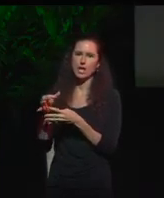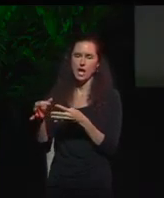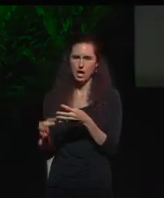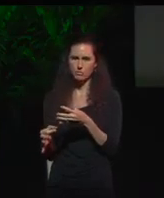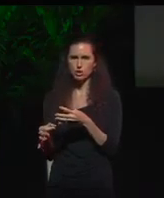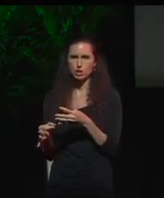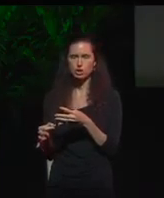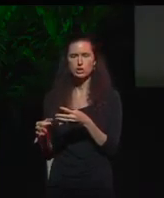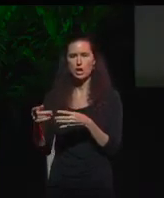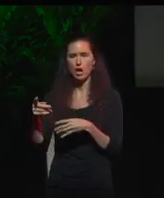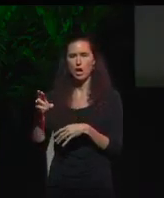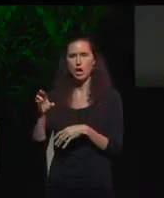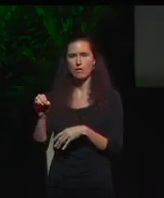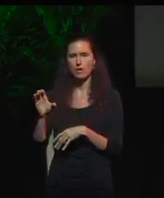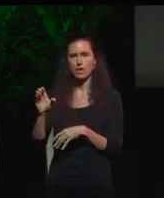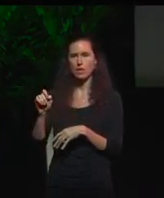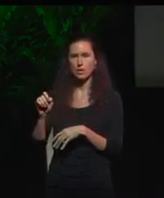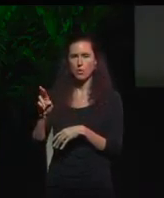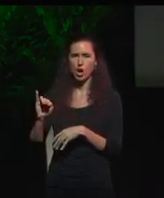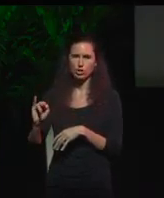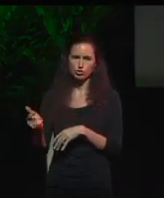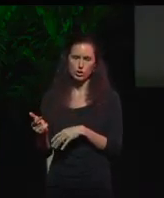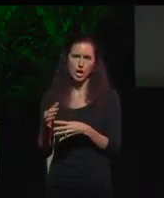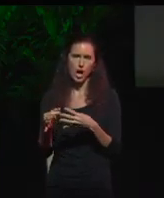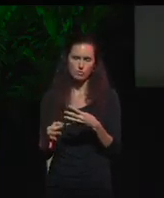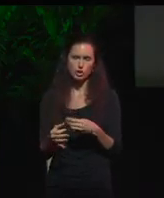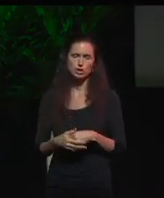the proctoring options.